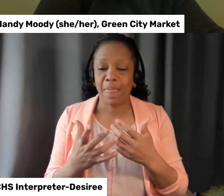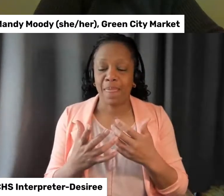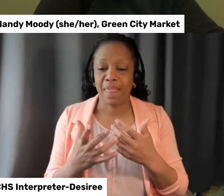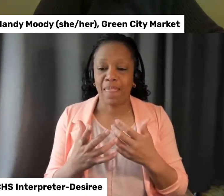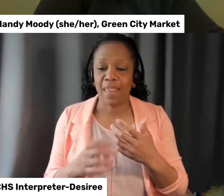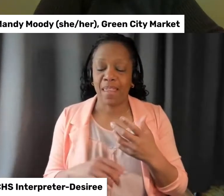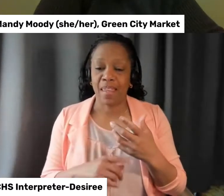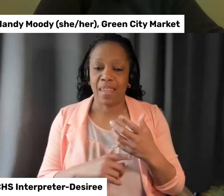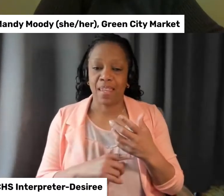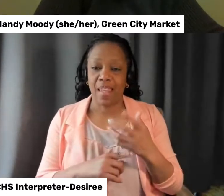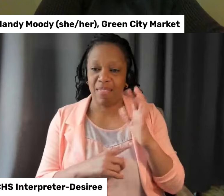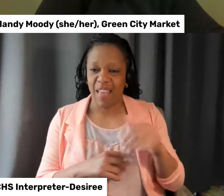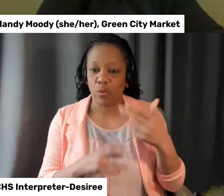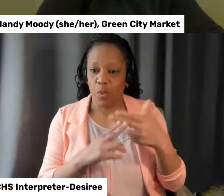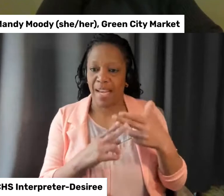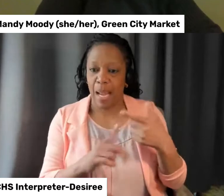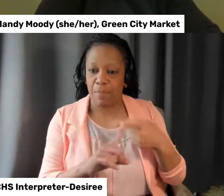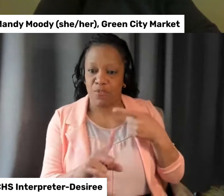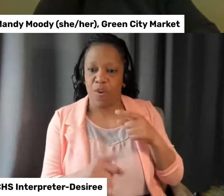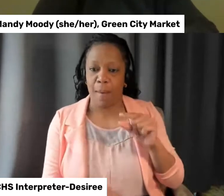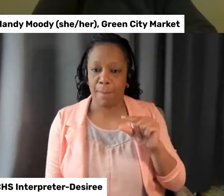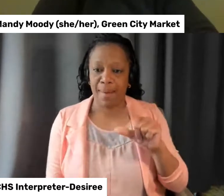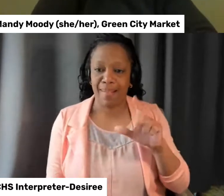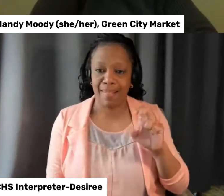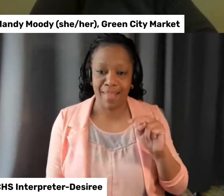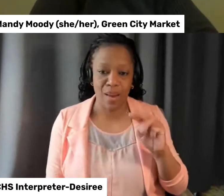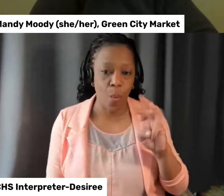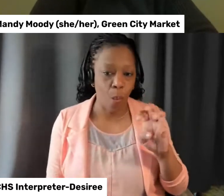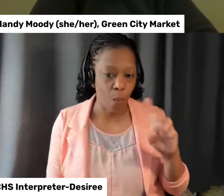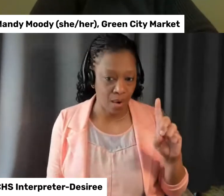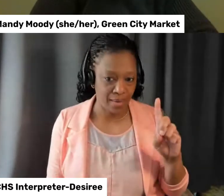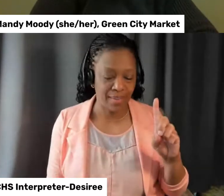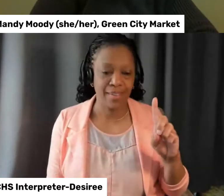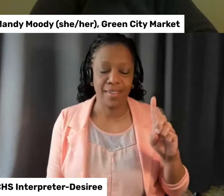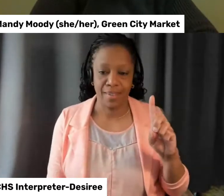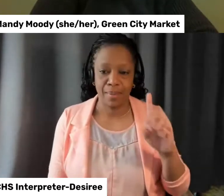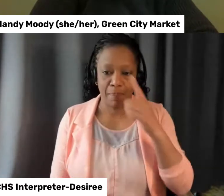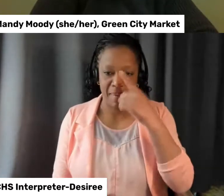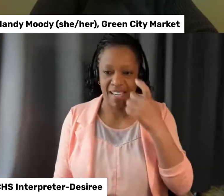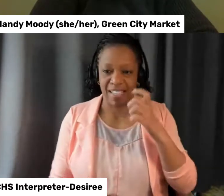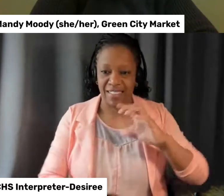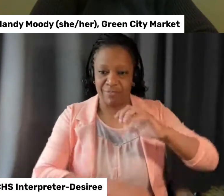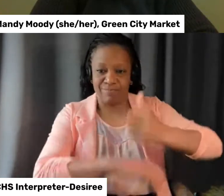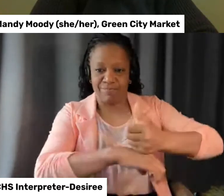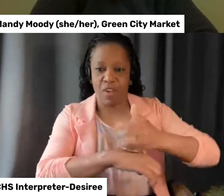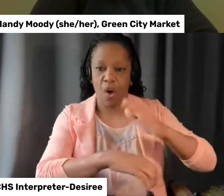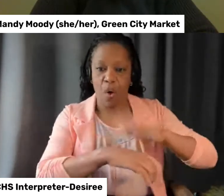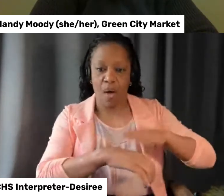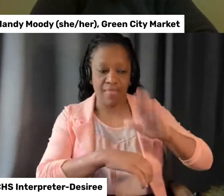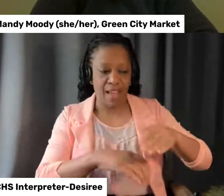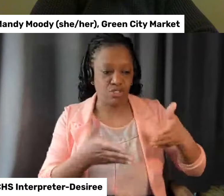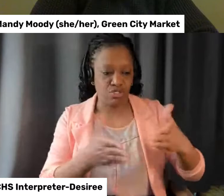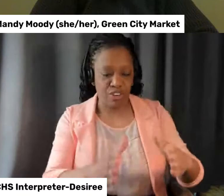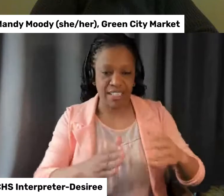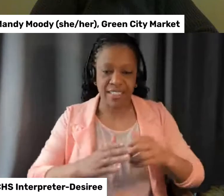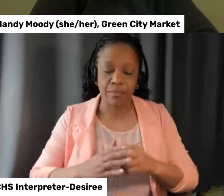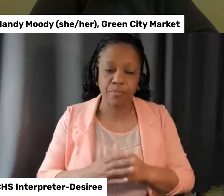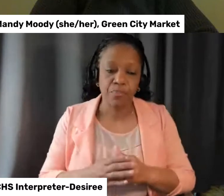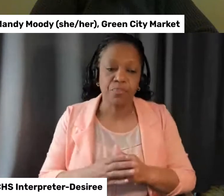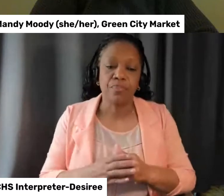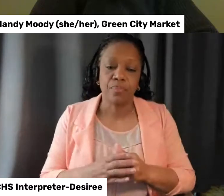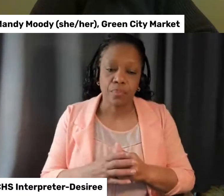was actually envisioned as an economic vibrancy tool for a